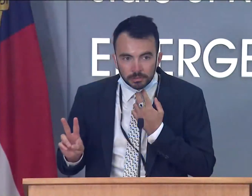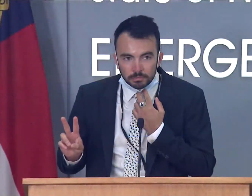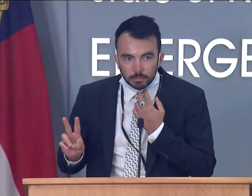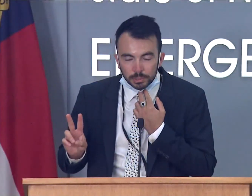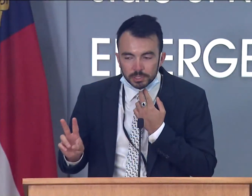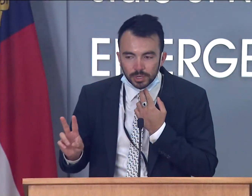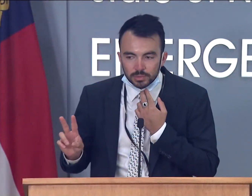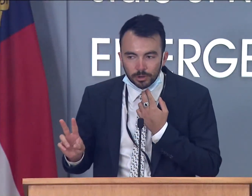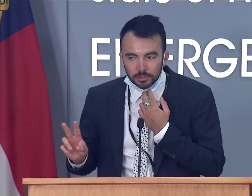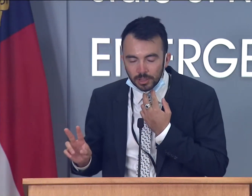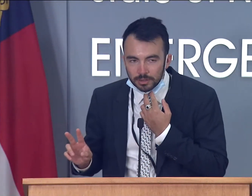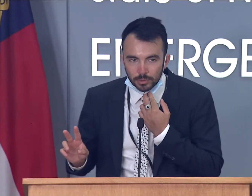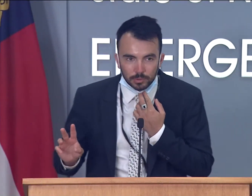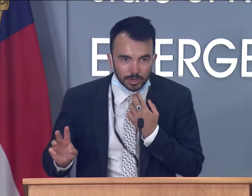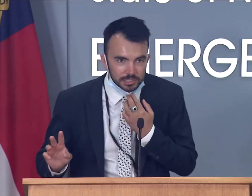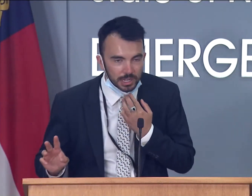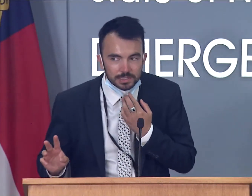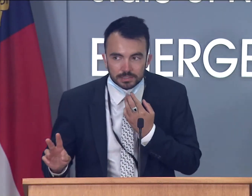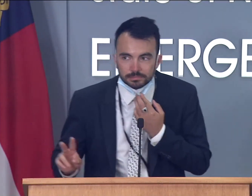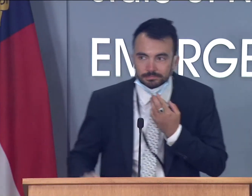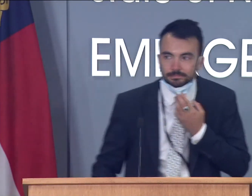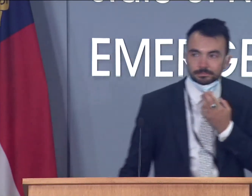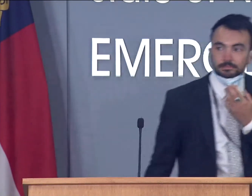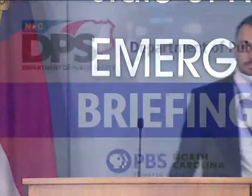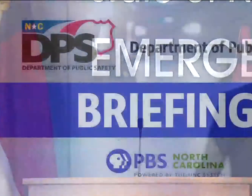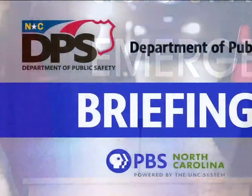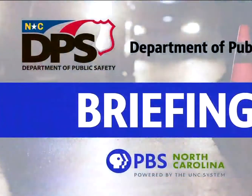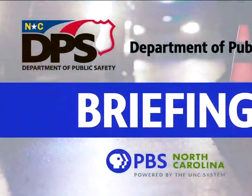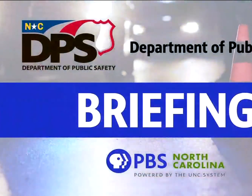a 2-minute warning. Please press 1 on the line if you have a question to ask.